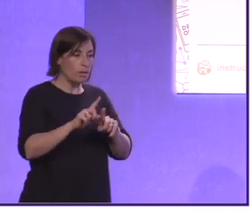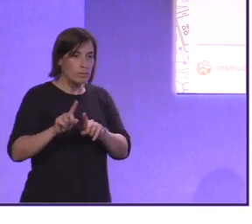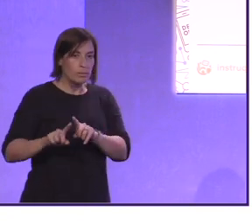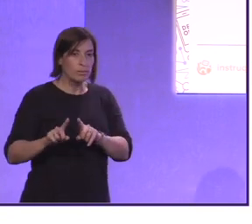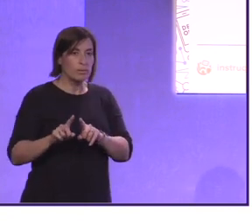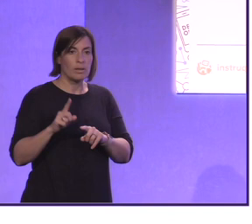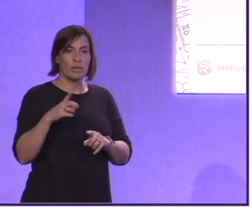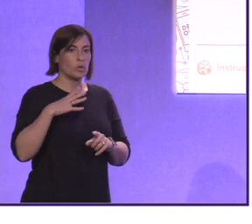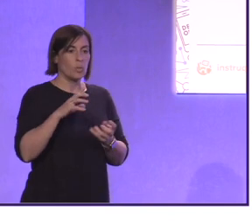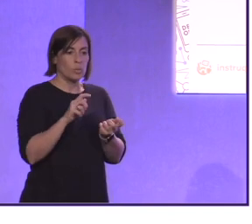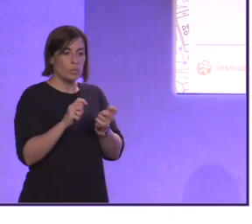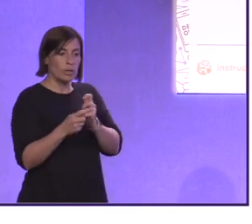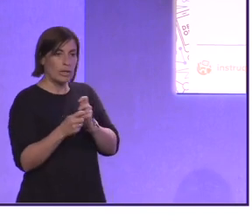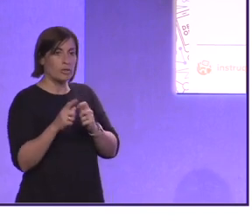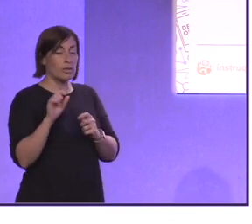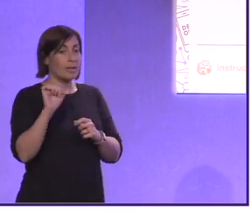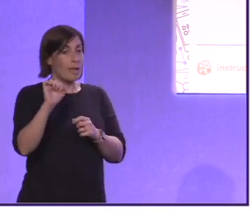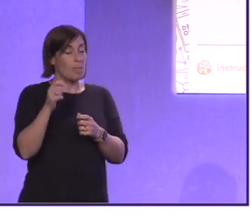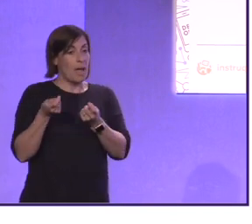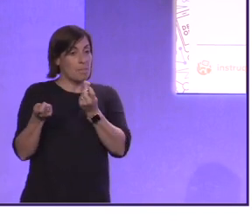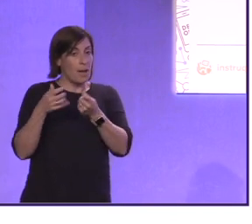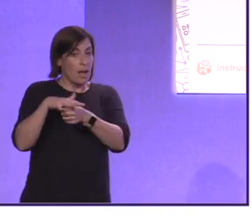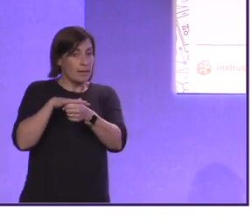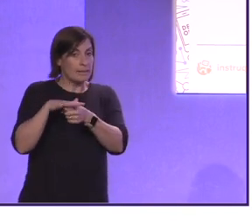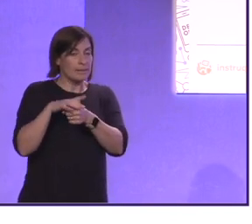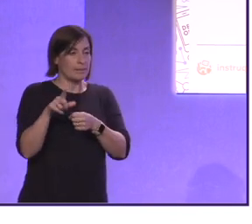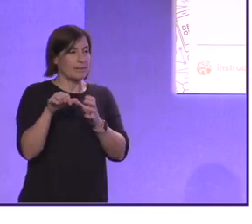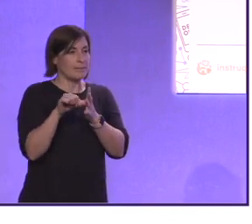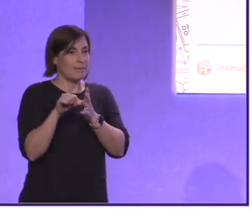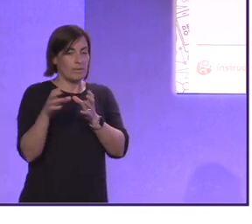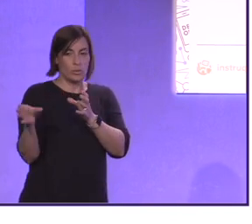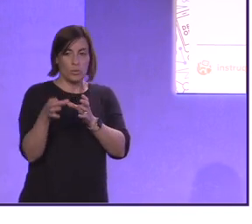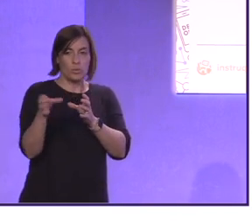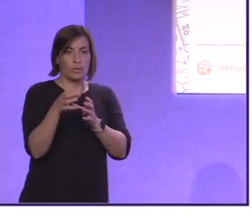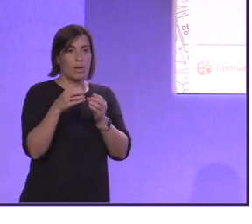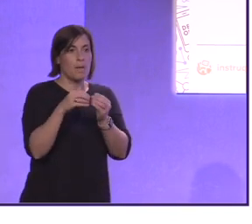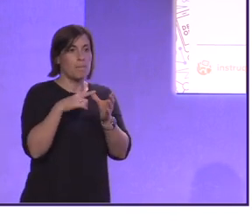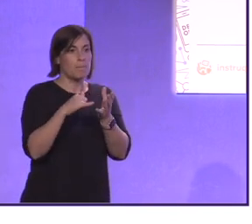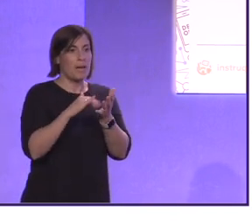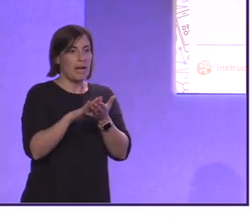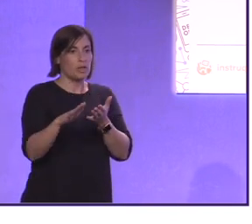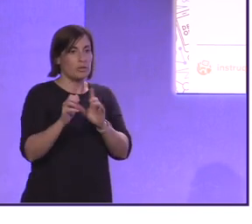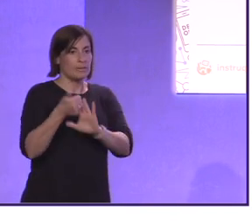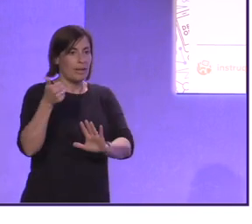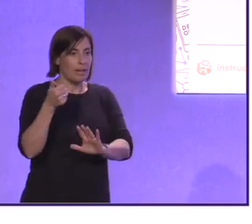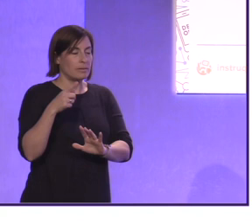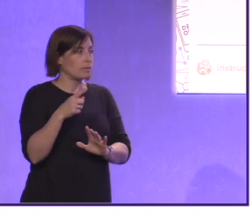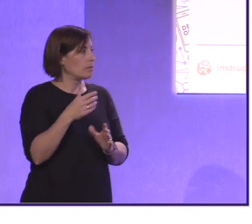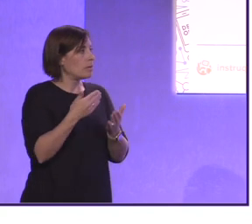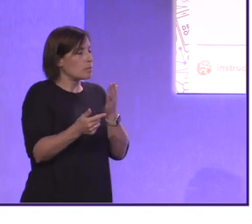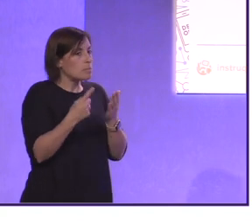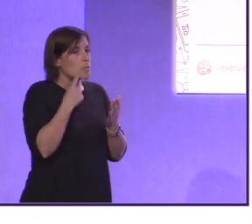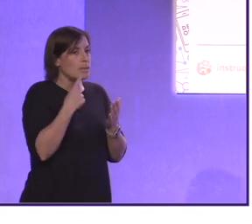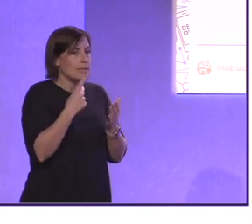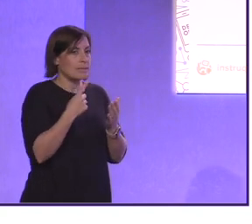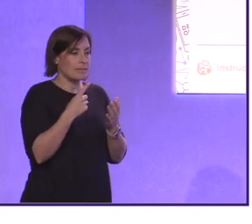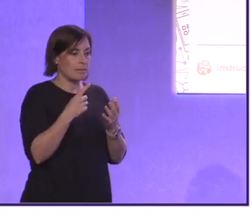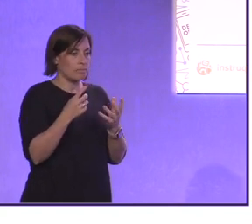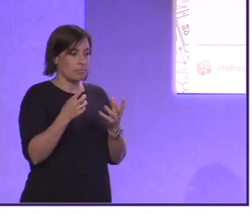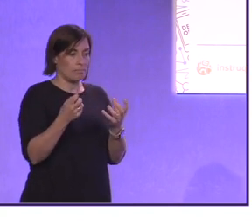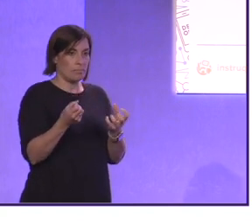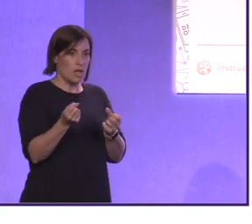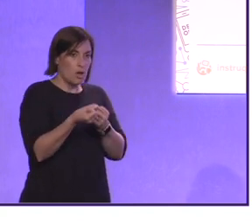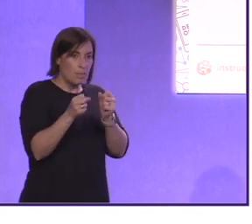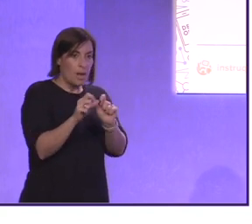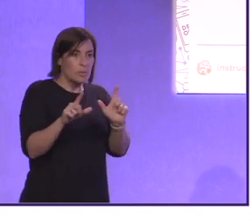local market, in their local market, it was actually very hard to find people with skills in Bash. It was much easier to find people with skills in like PowerShell and